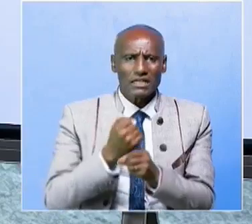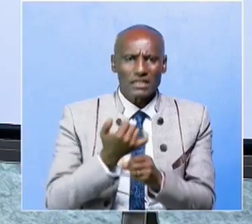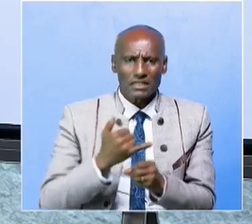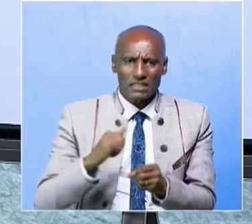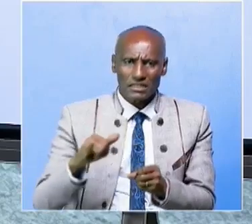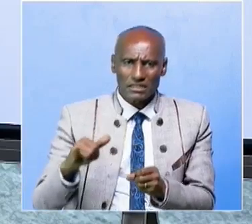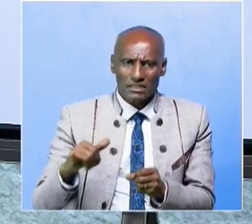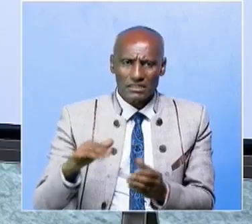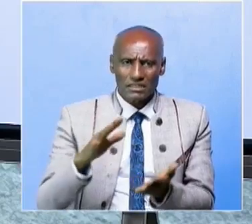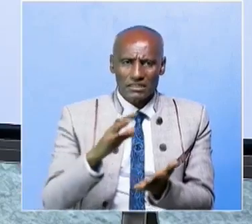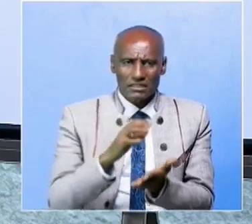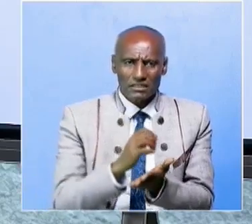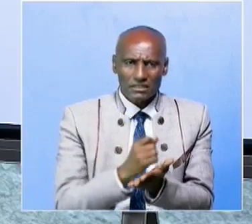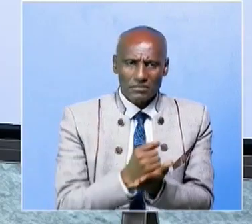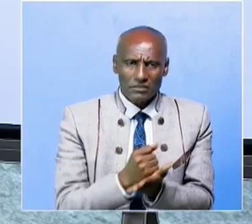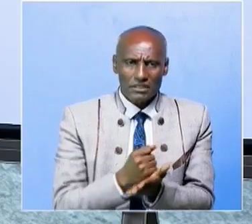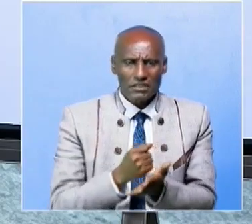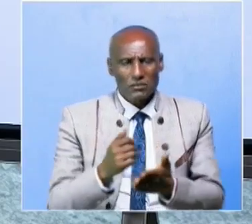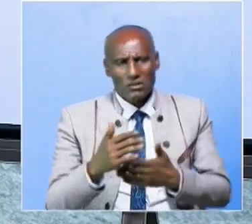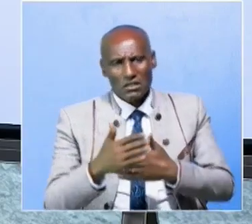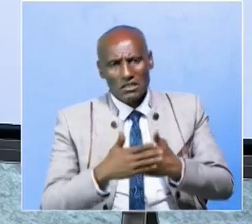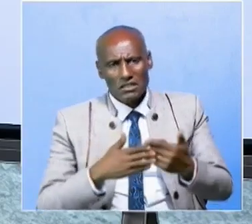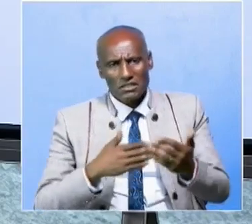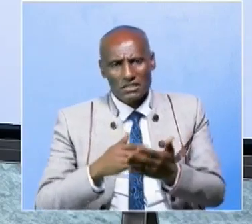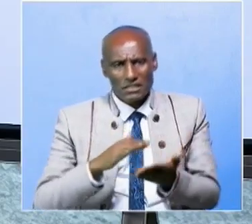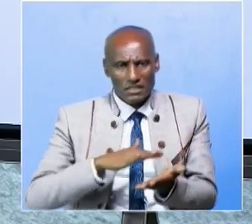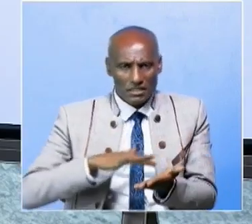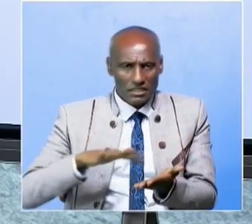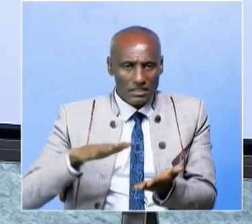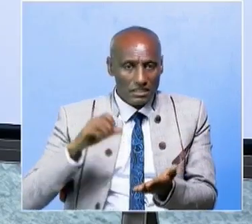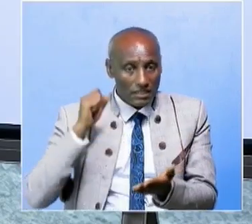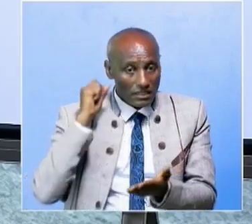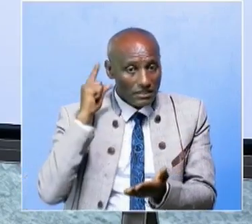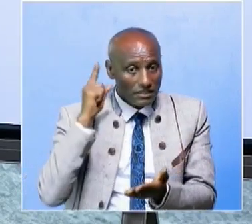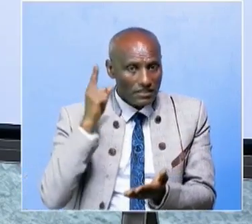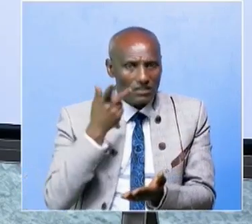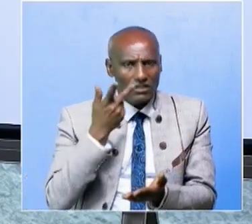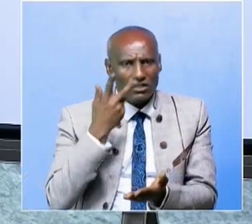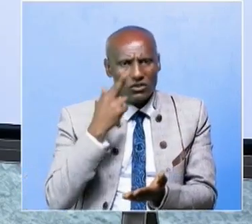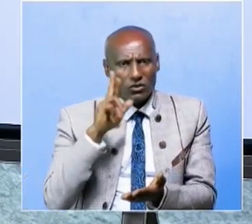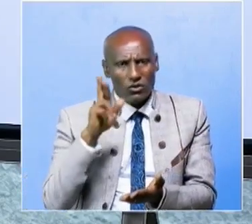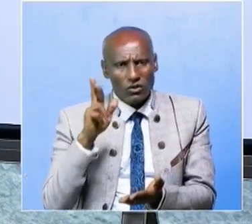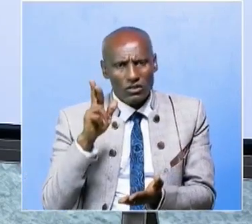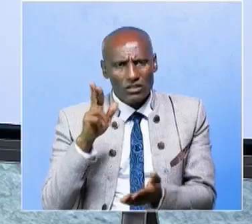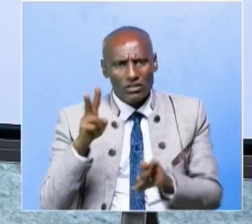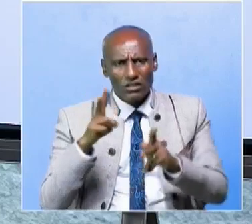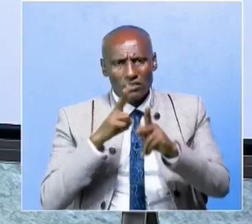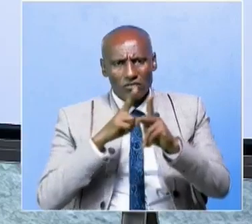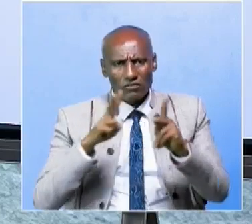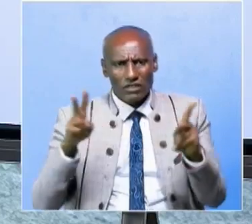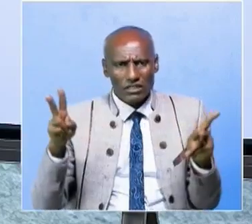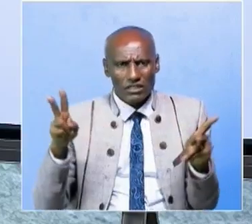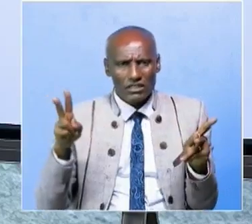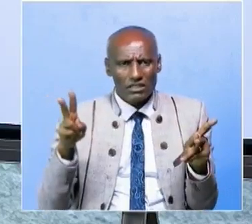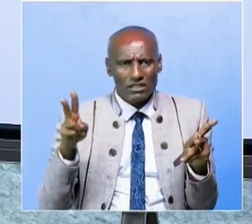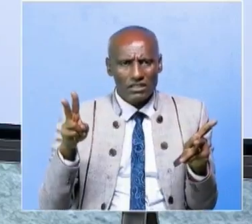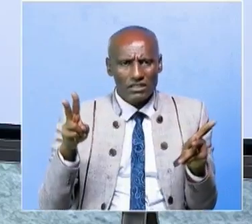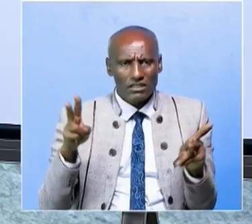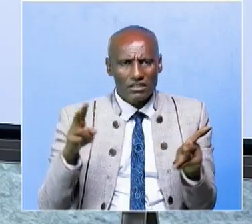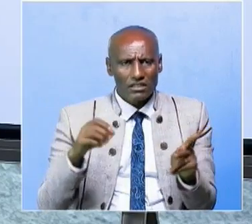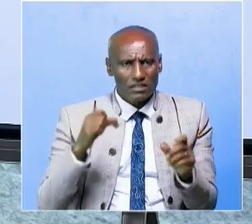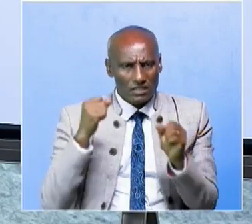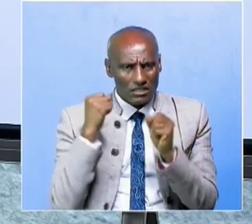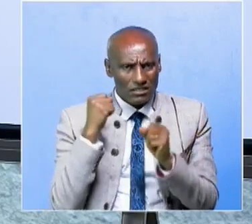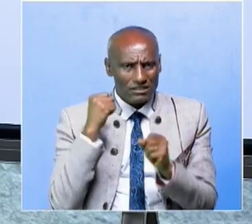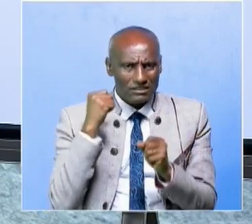it something you could easily read and understand? Or is it very hard for you